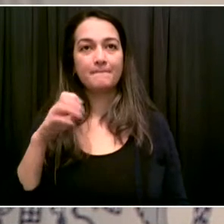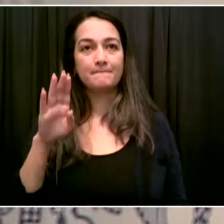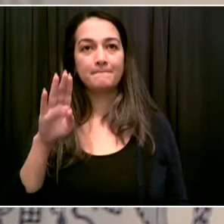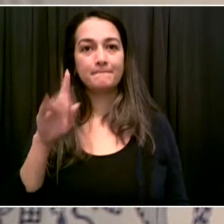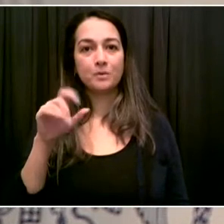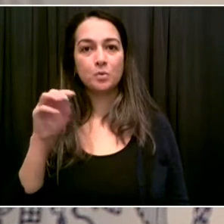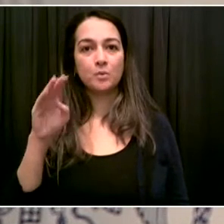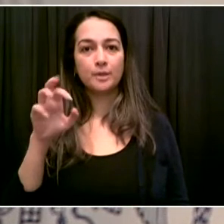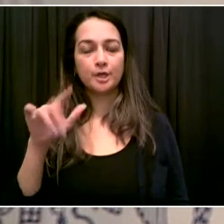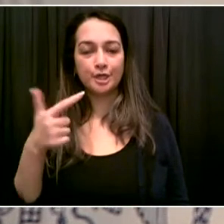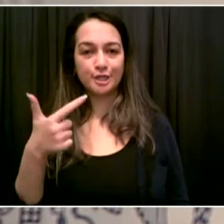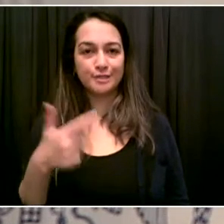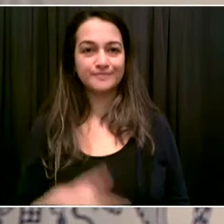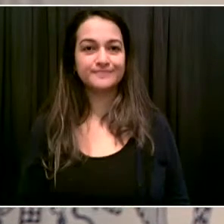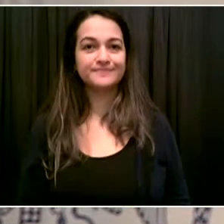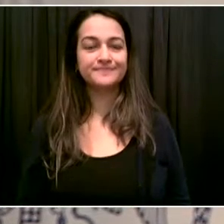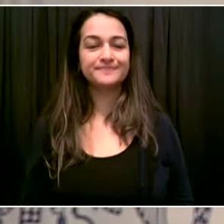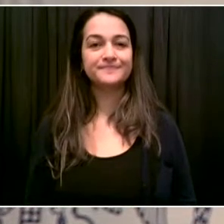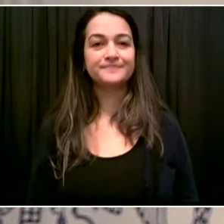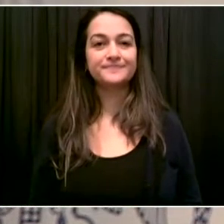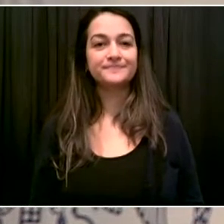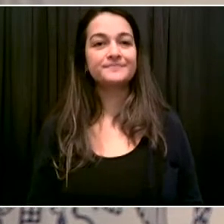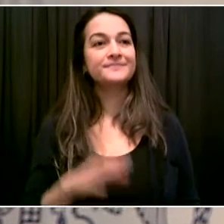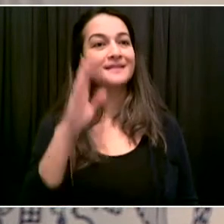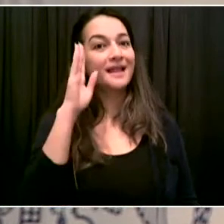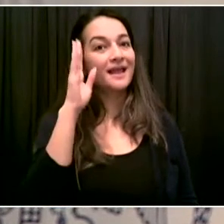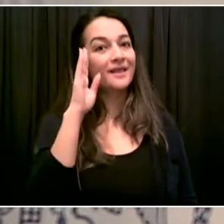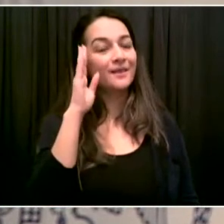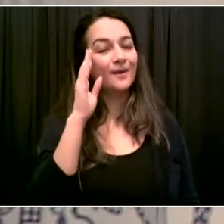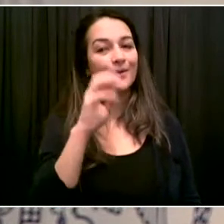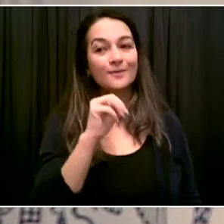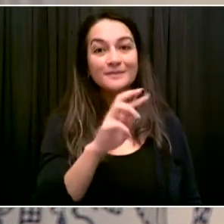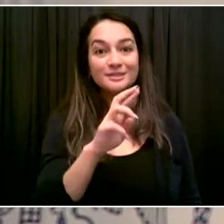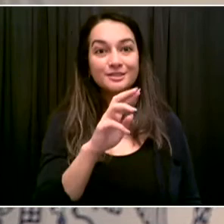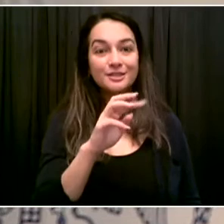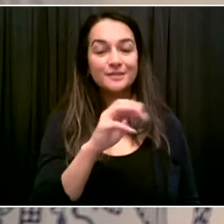Hello, Mr. Mayor. How are you doing today? Good, Henry. How you been?